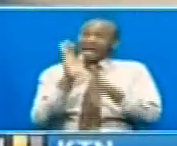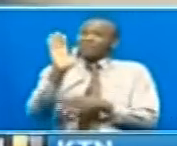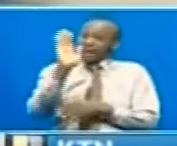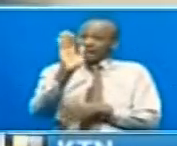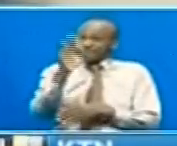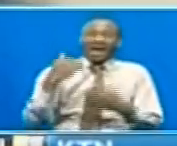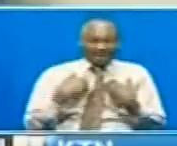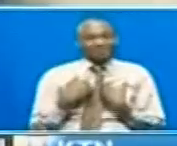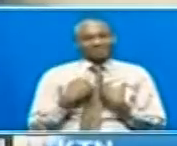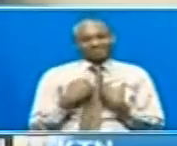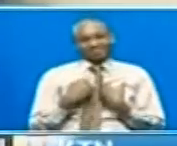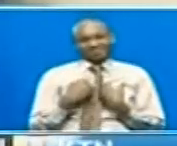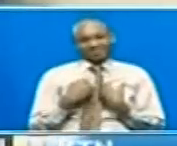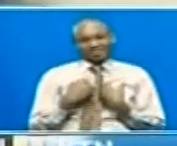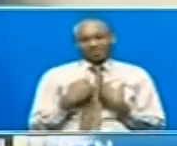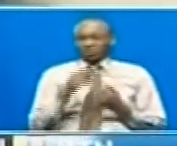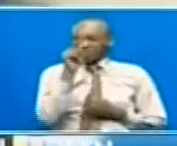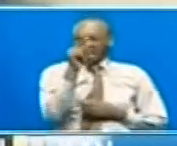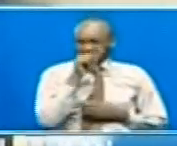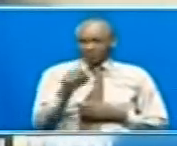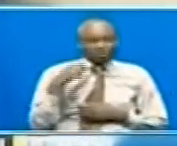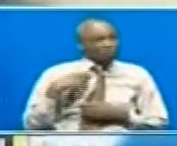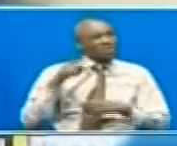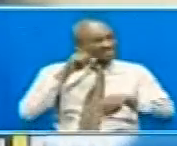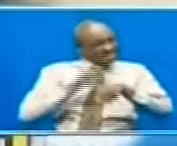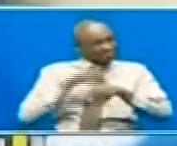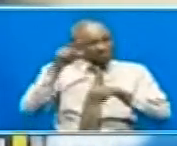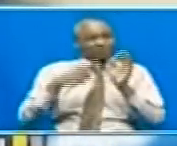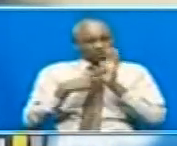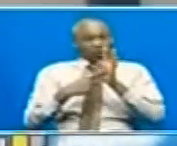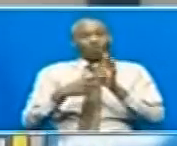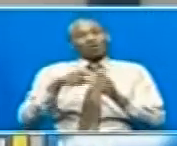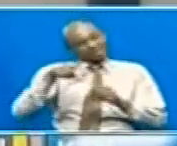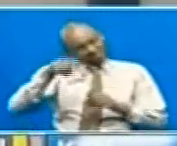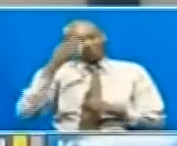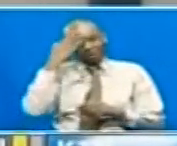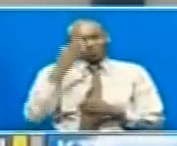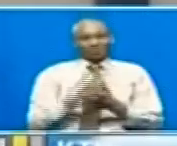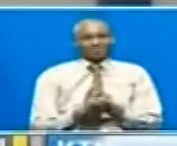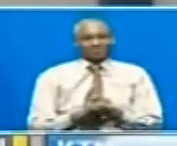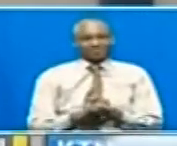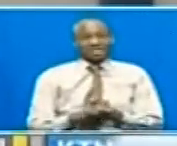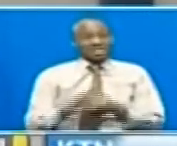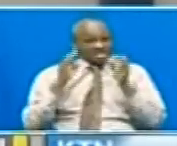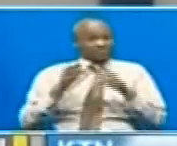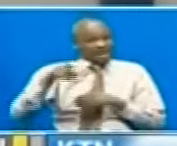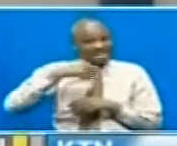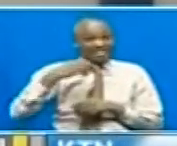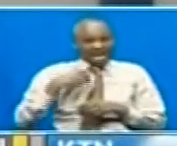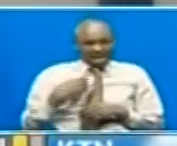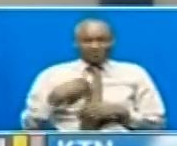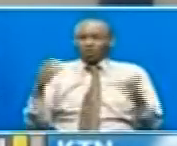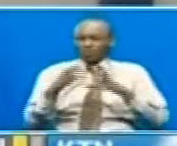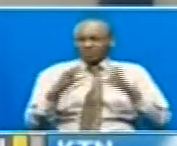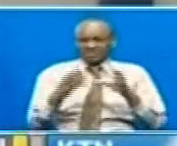attack. Therefore, even the timing of the release is part of the script. If we had a resilient